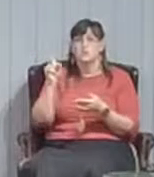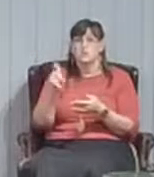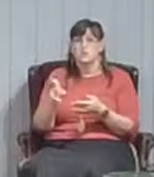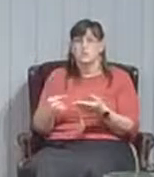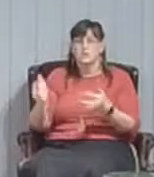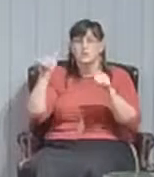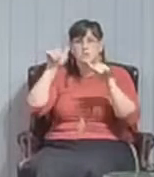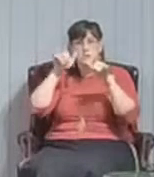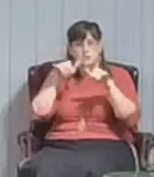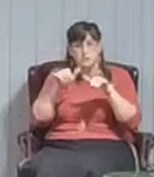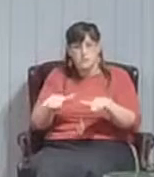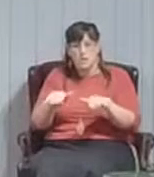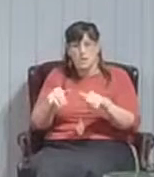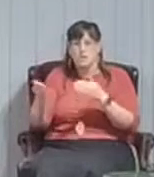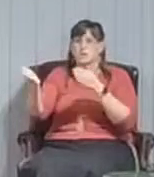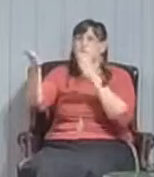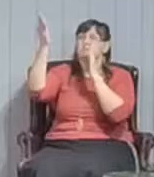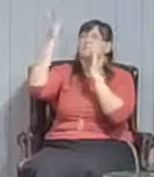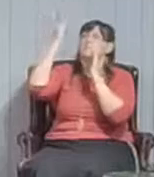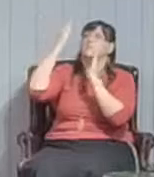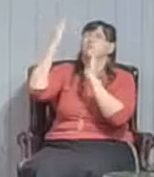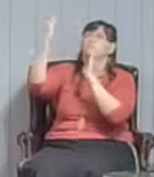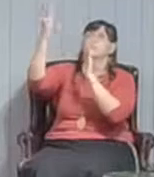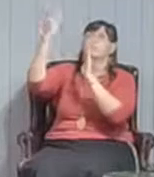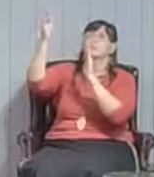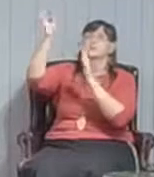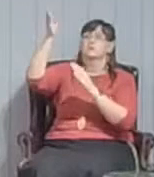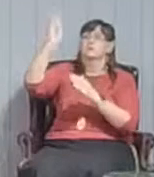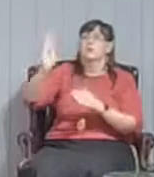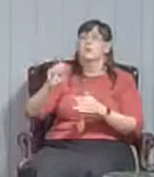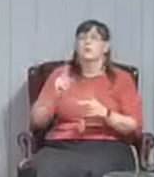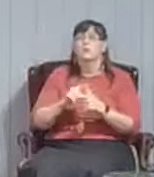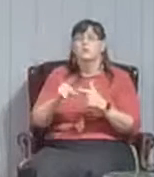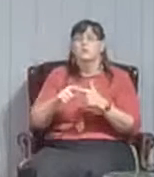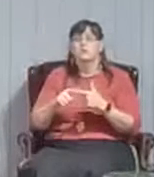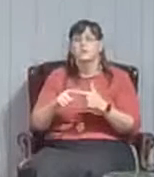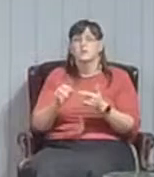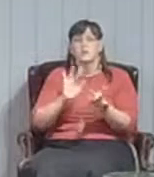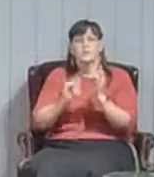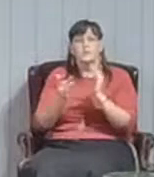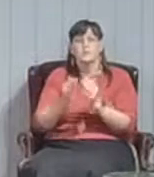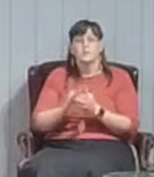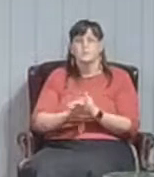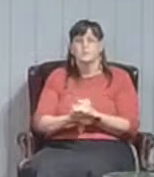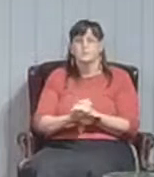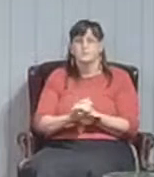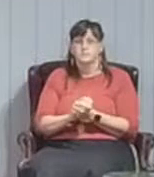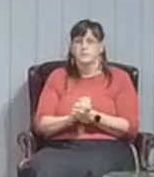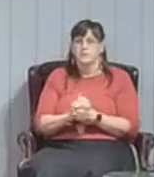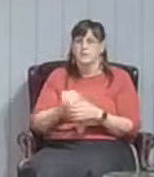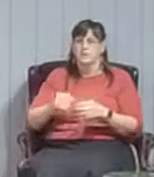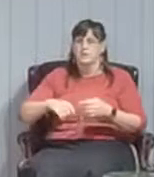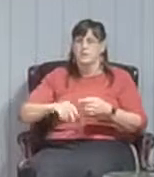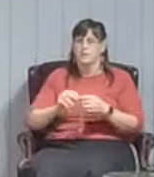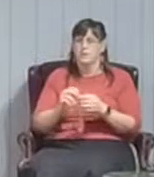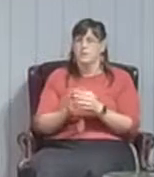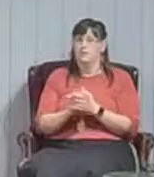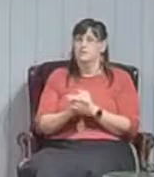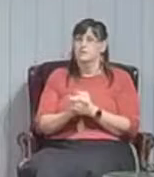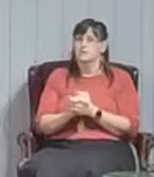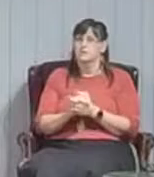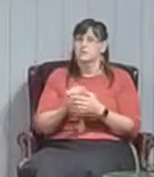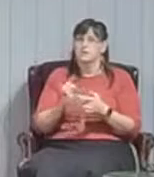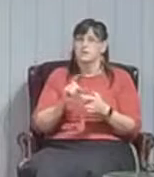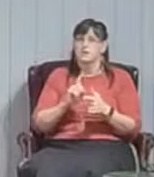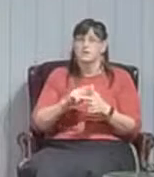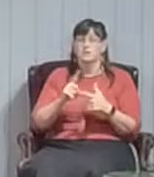You need to stay in the presence of God until the Bible says, resist the devil and he'll flee from you. Stay in the presence